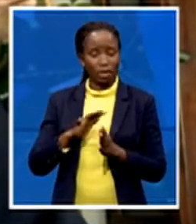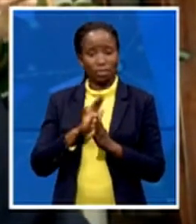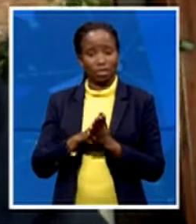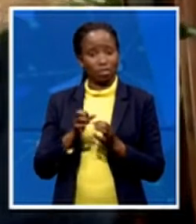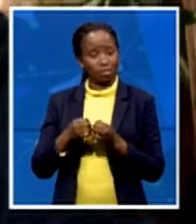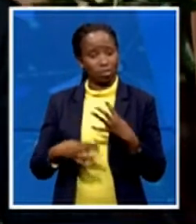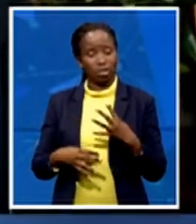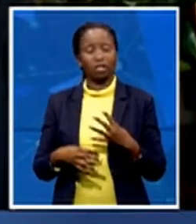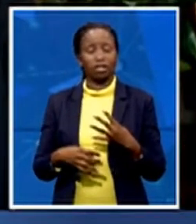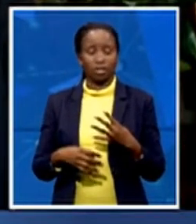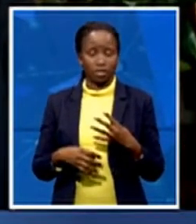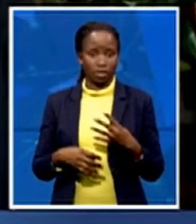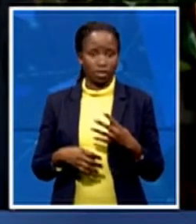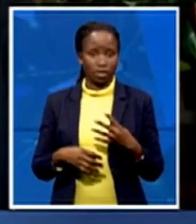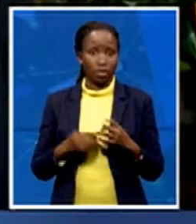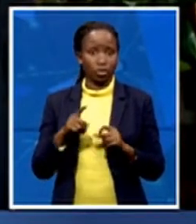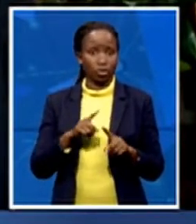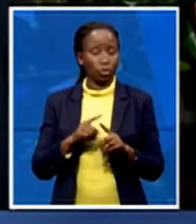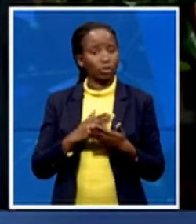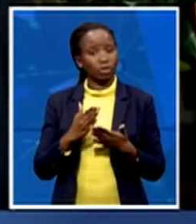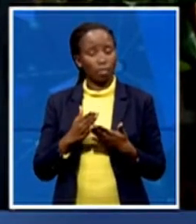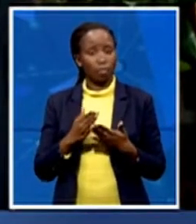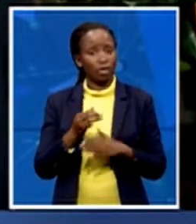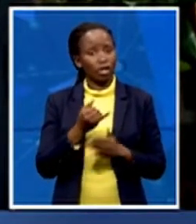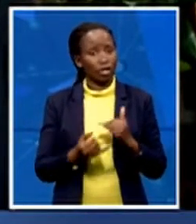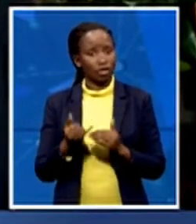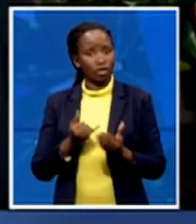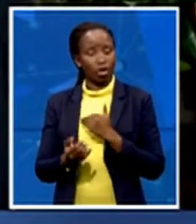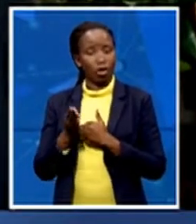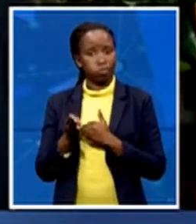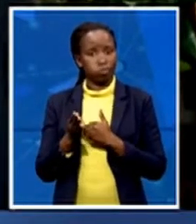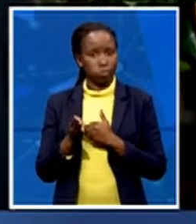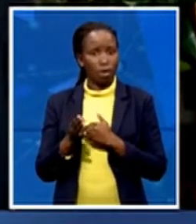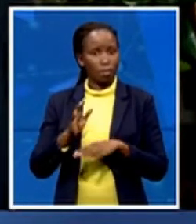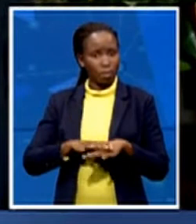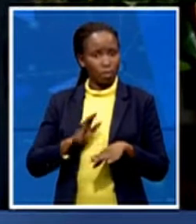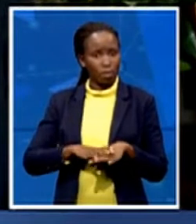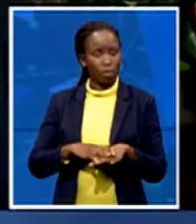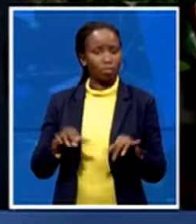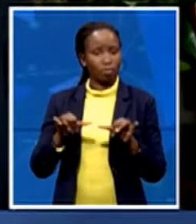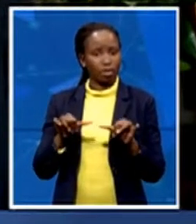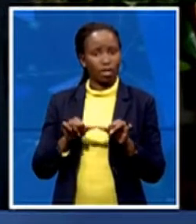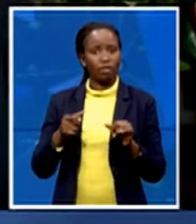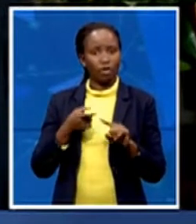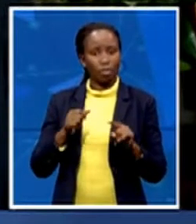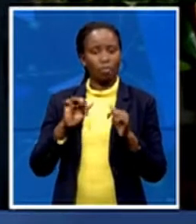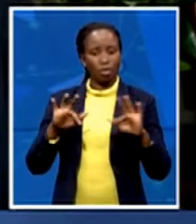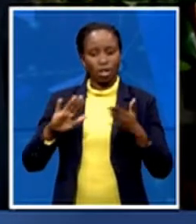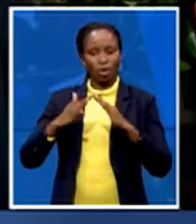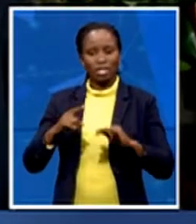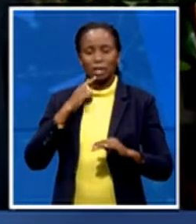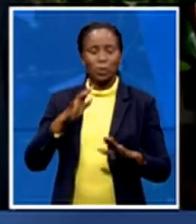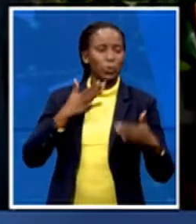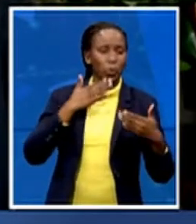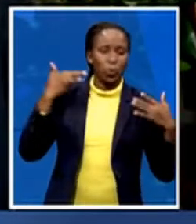that are in the room here as well. We're getting more and more messages from citizens saying, thank you very much. It was a really good experience. And for that,